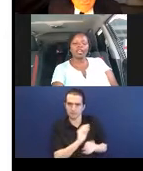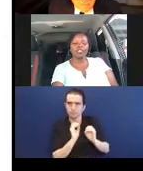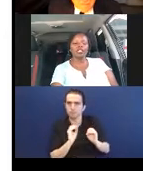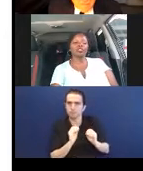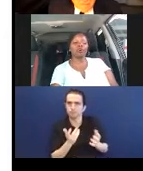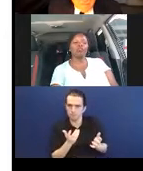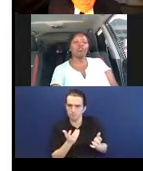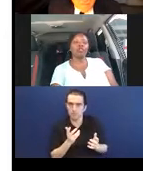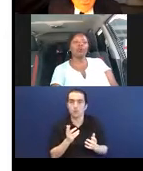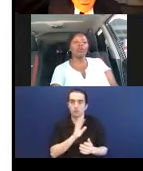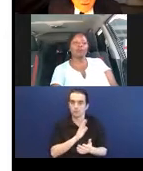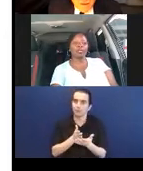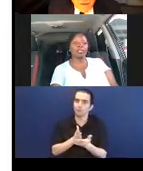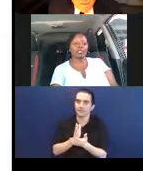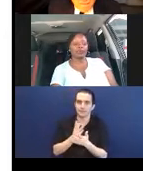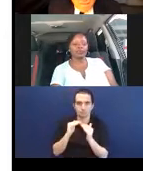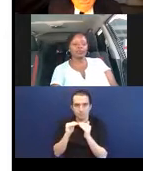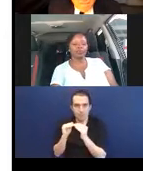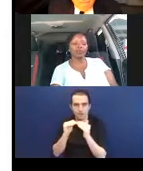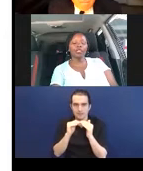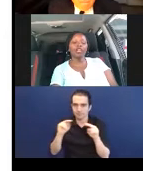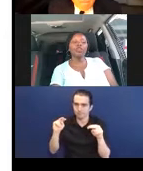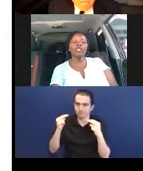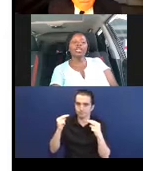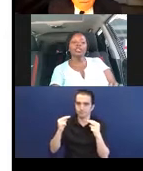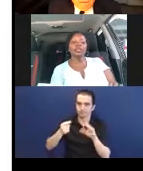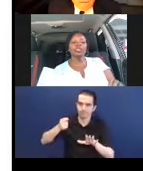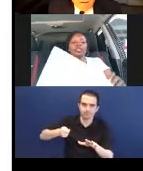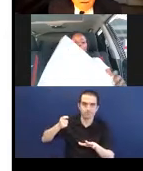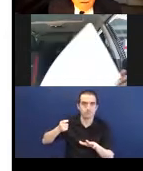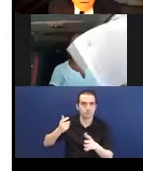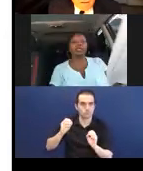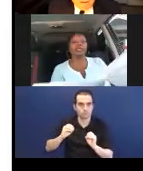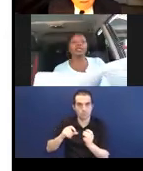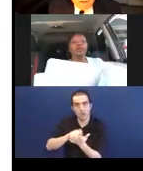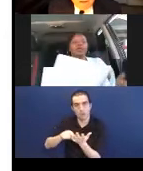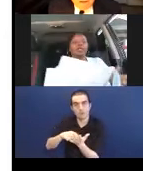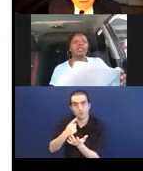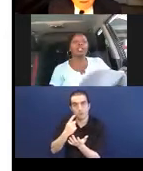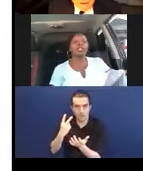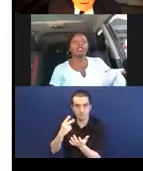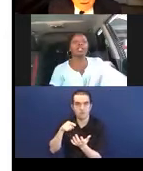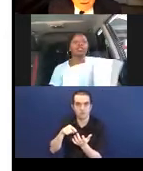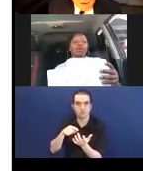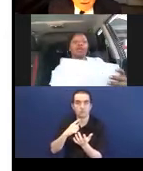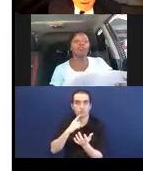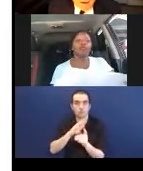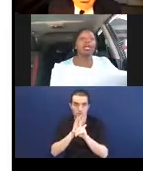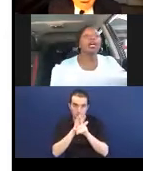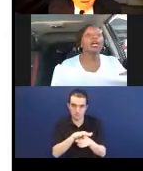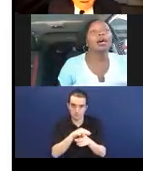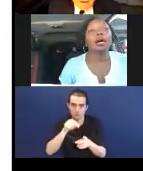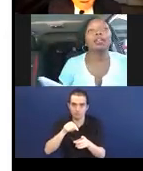the exercise of legal capacity. You will get the details in the link that you